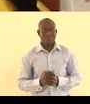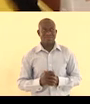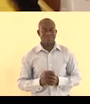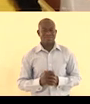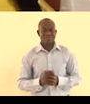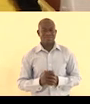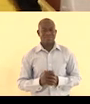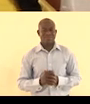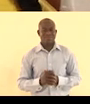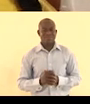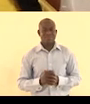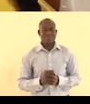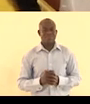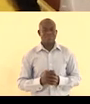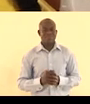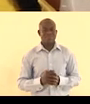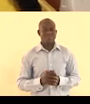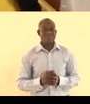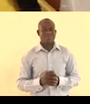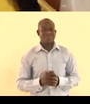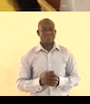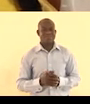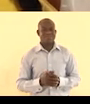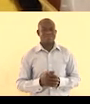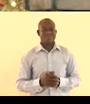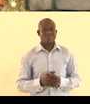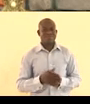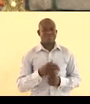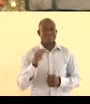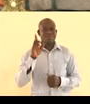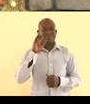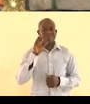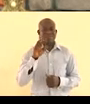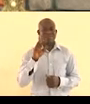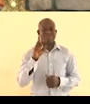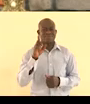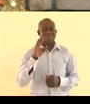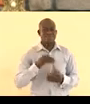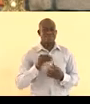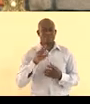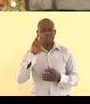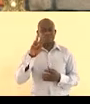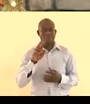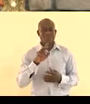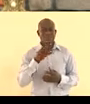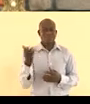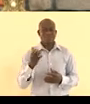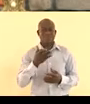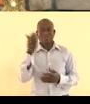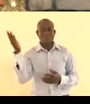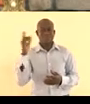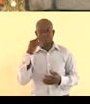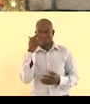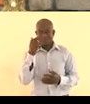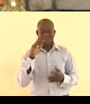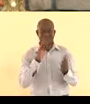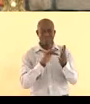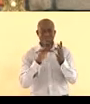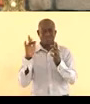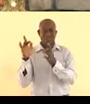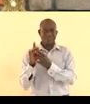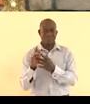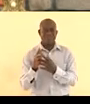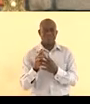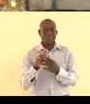discipline. Of course, there are one or two, here and there you see priests that violate it very badly. But